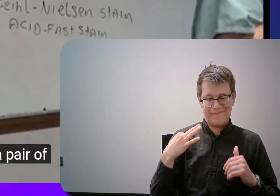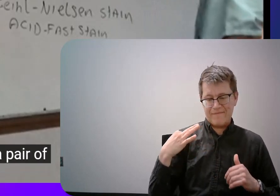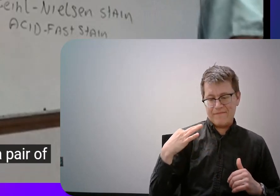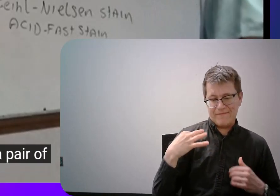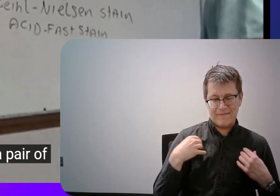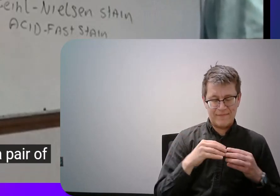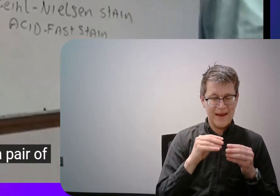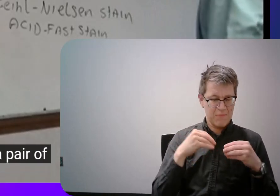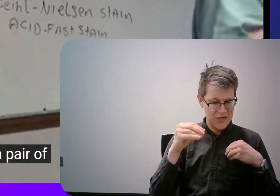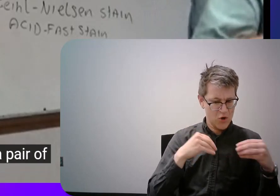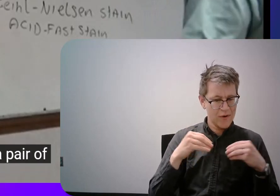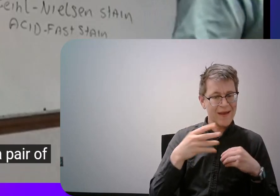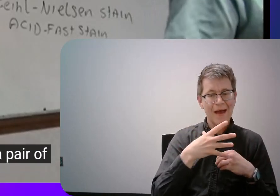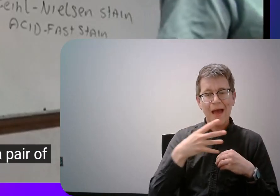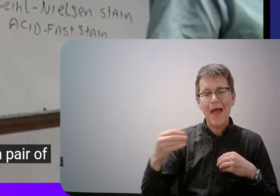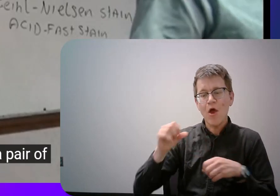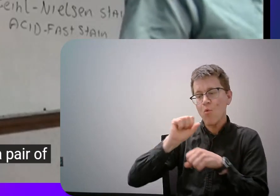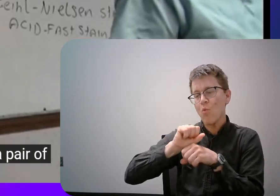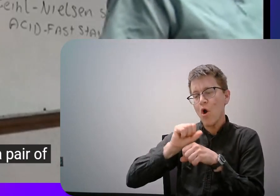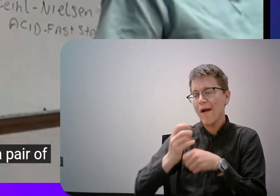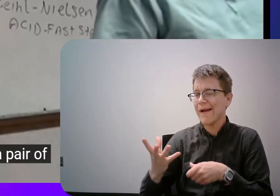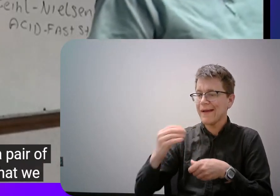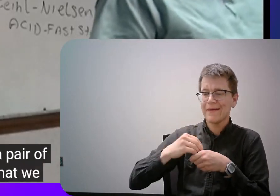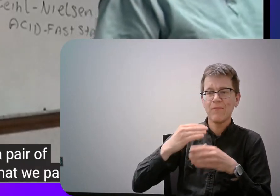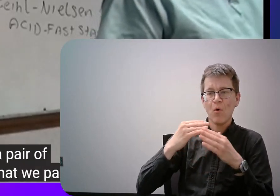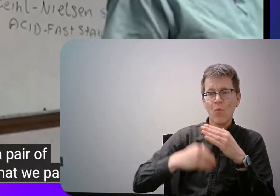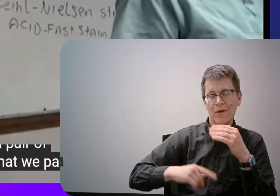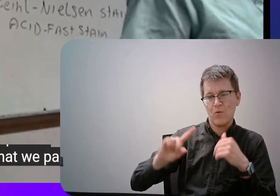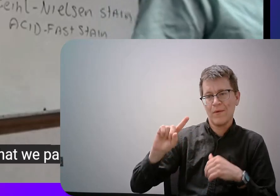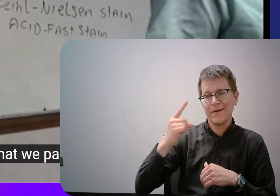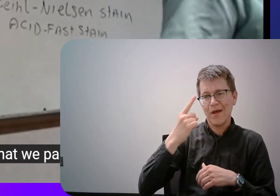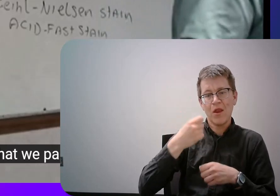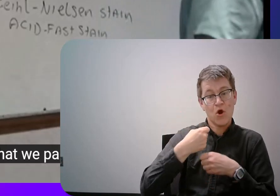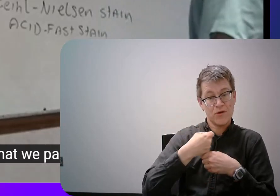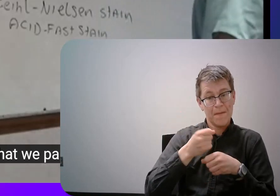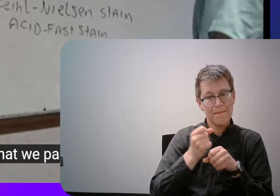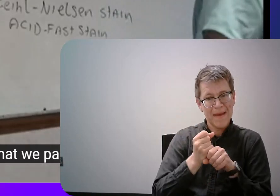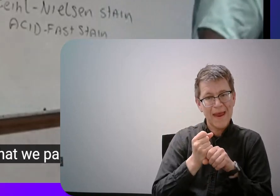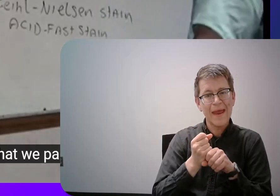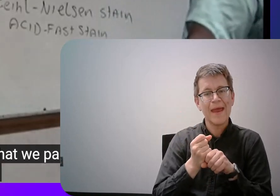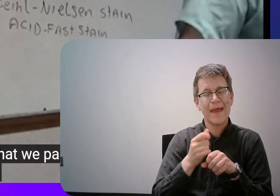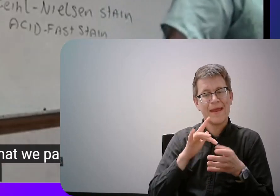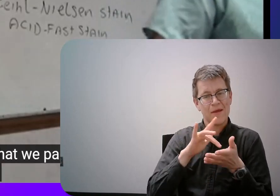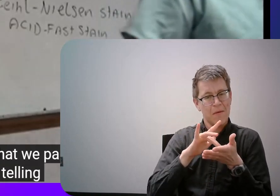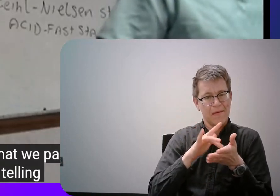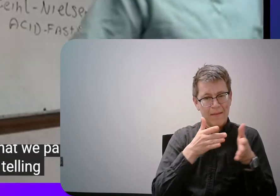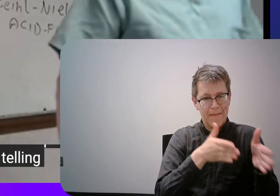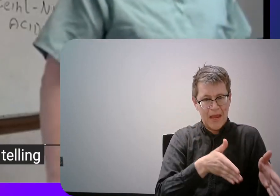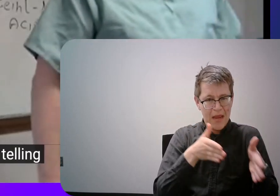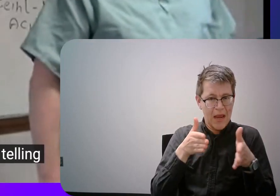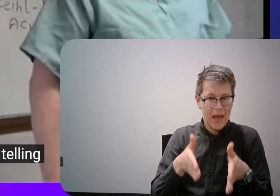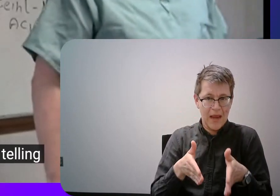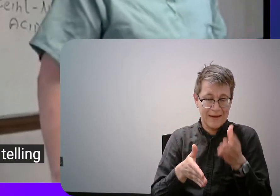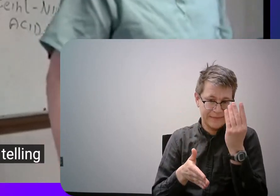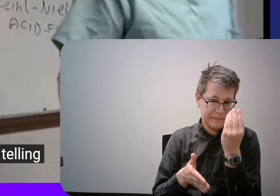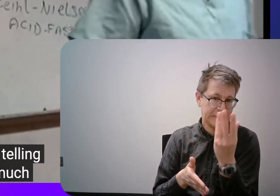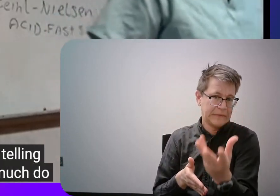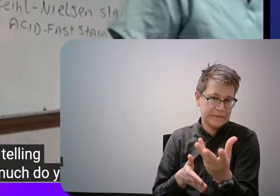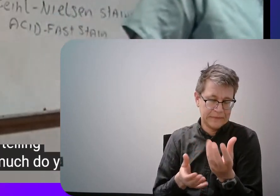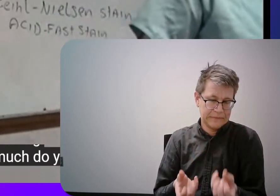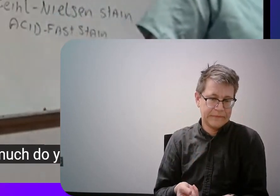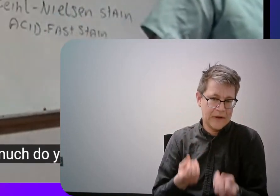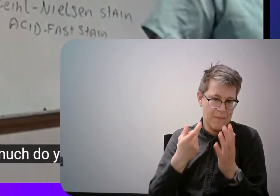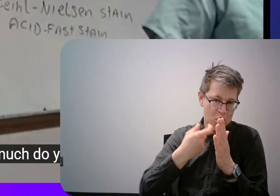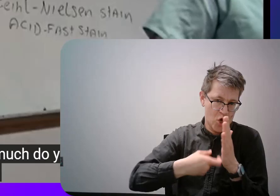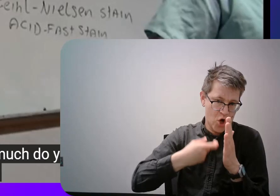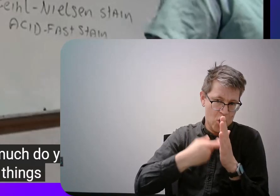of scrubs. That does not mean that we paid less than $1 for it. I'm just telling you, that's what it is. So how much do you